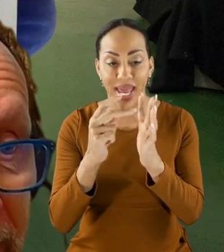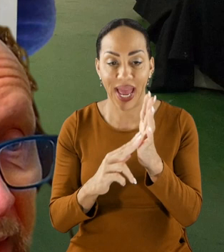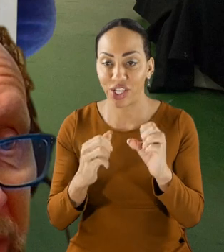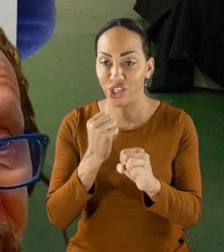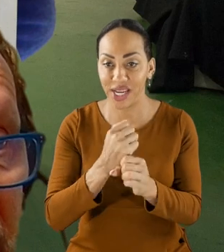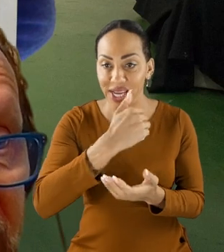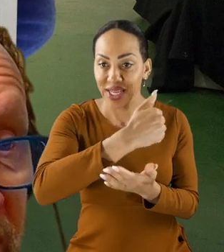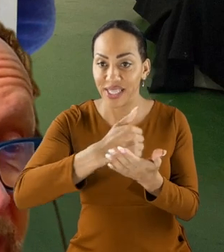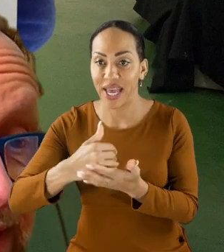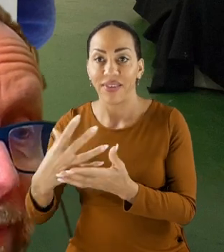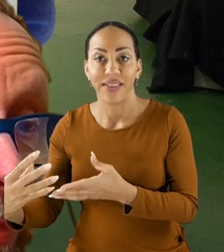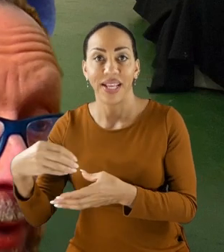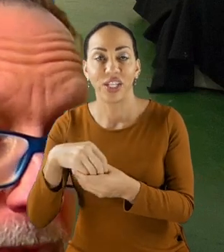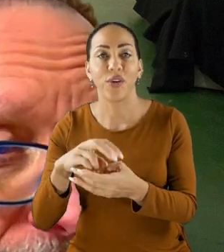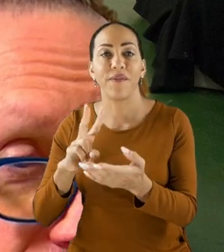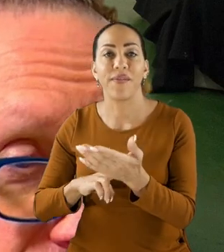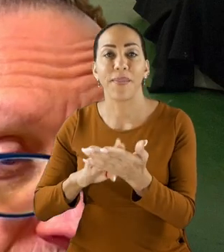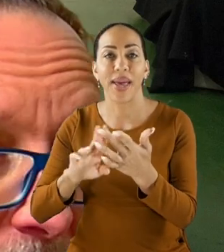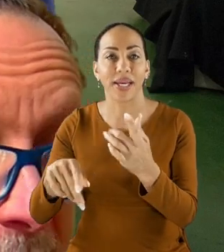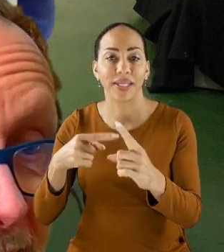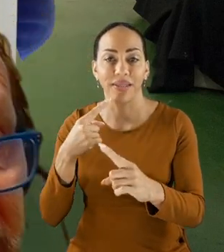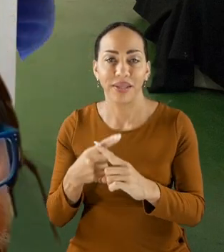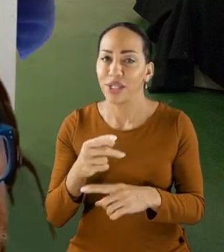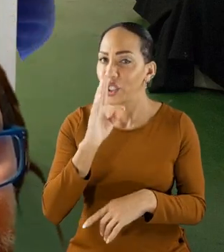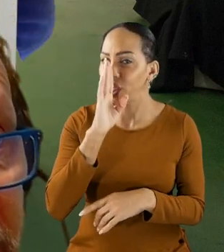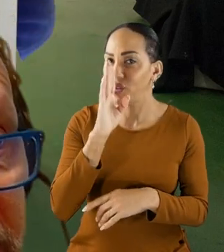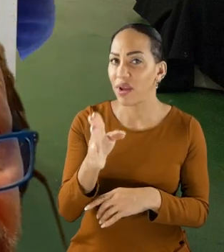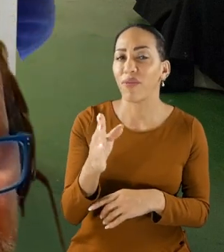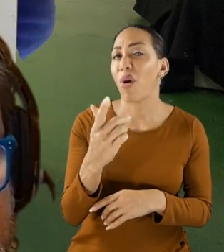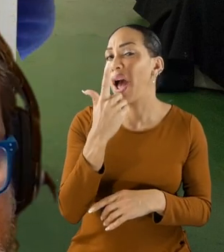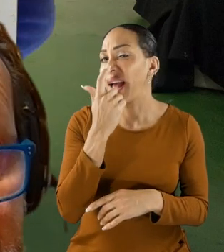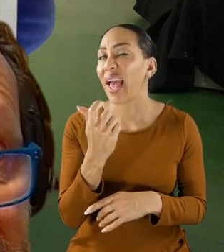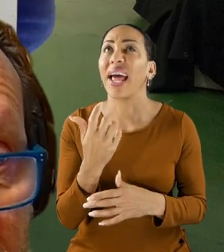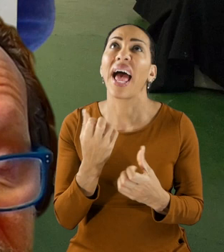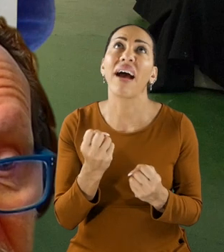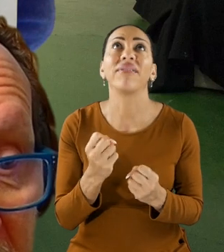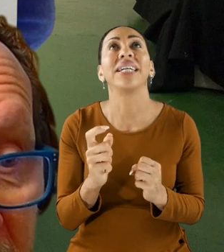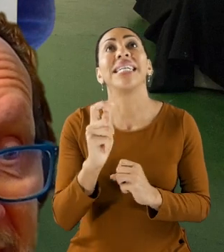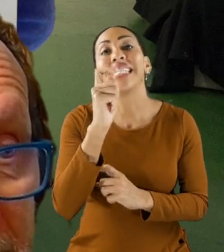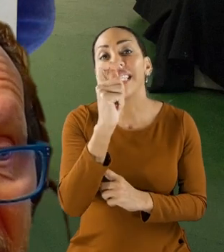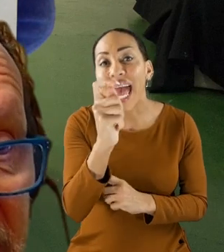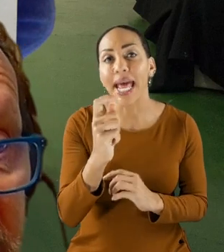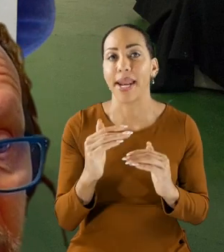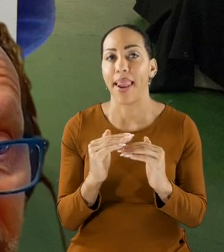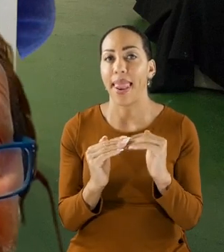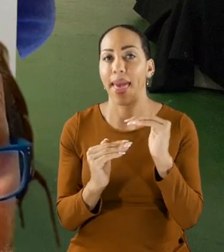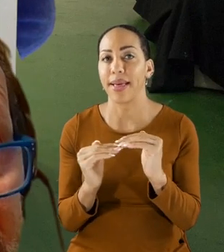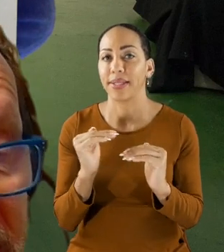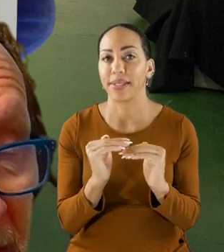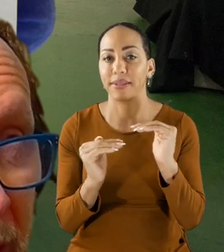as a PNG file and then just reassembled them in this vMix program. So very straightforward. And it's a mix I can do